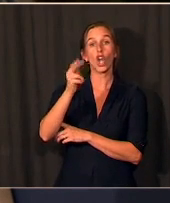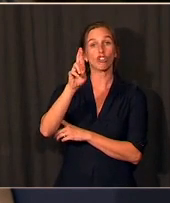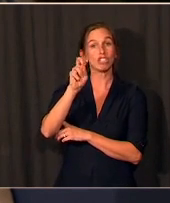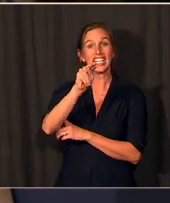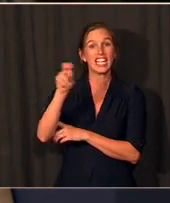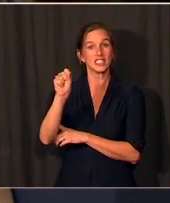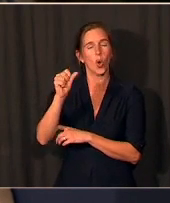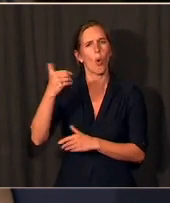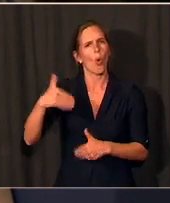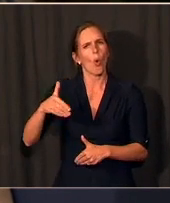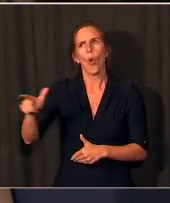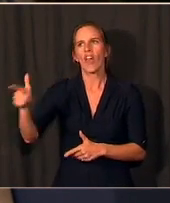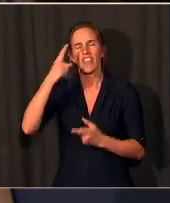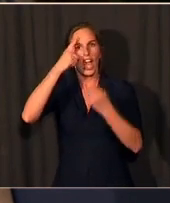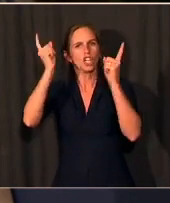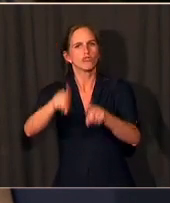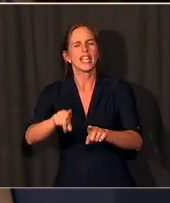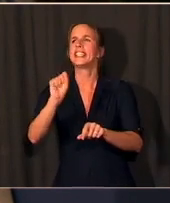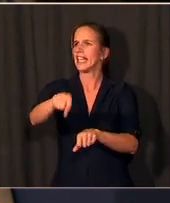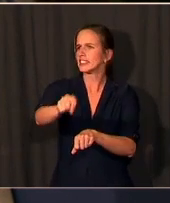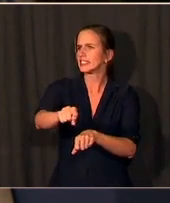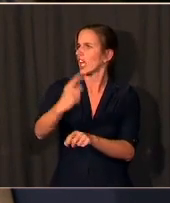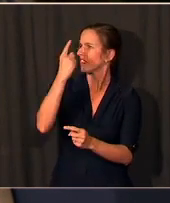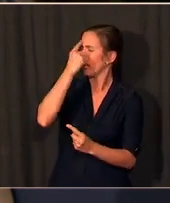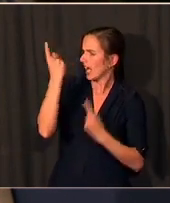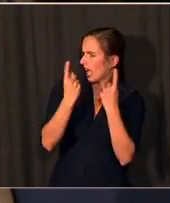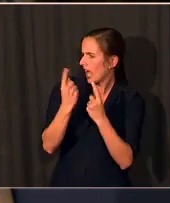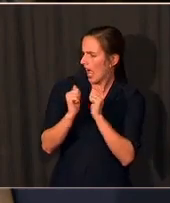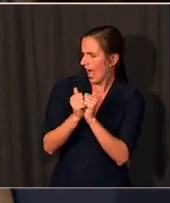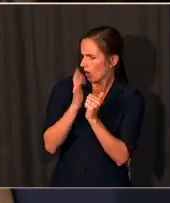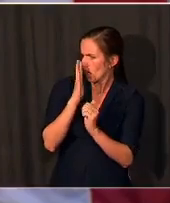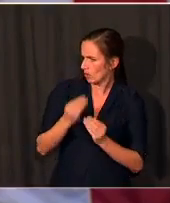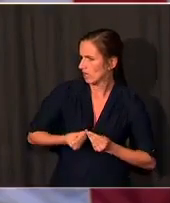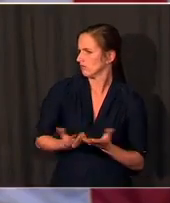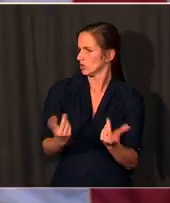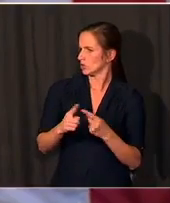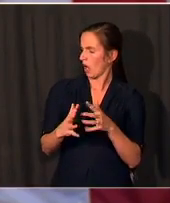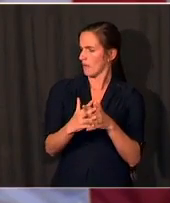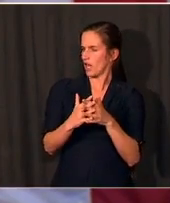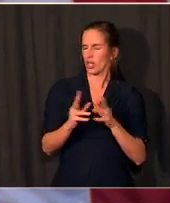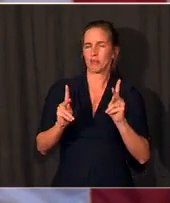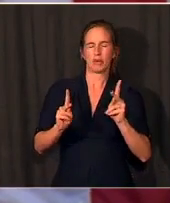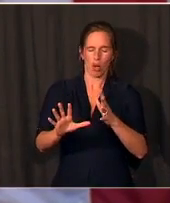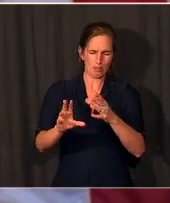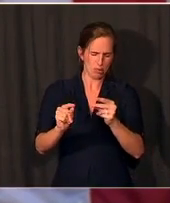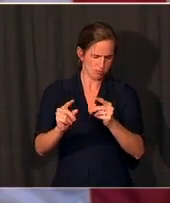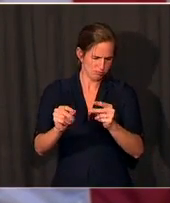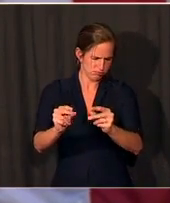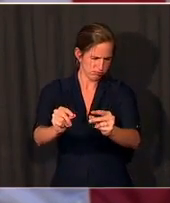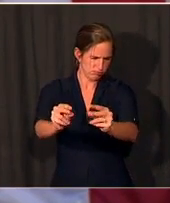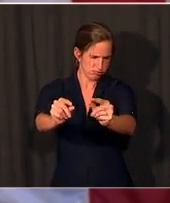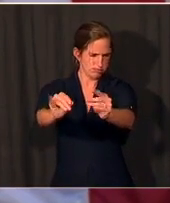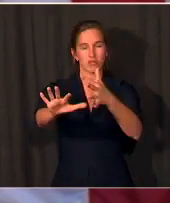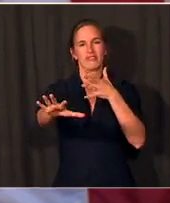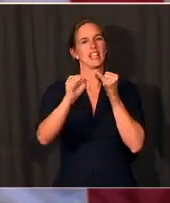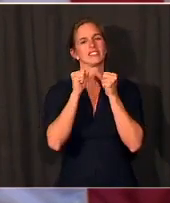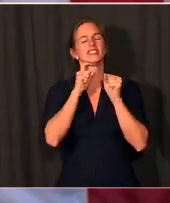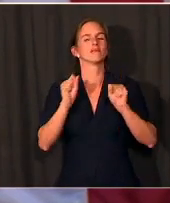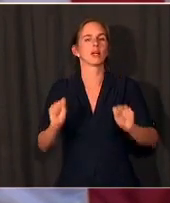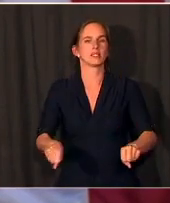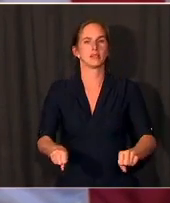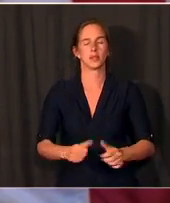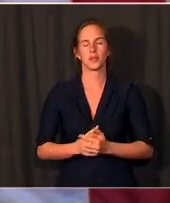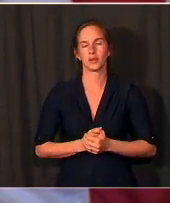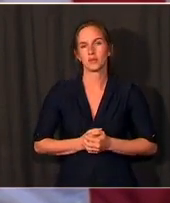differently, to think, how can we get this to the American people in the most rapid and expeditious